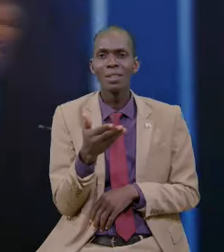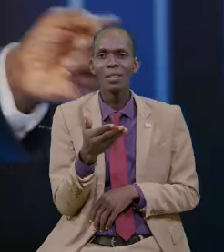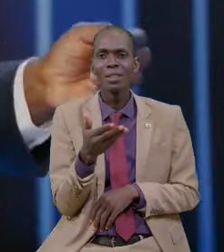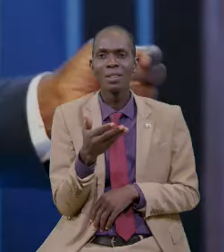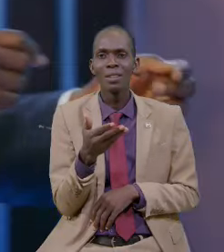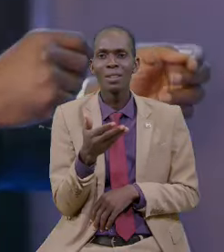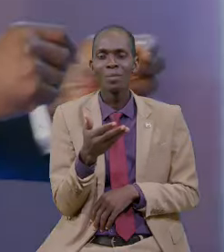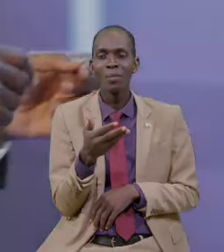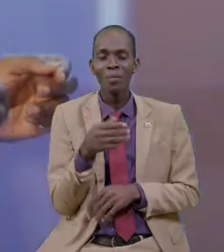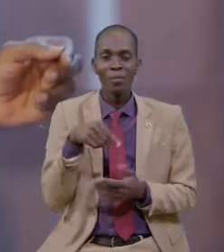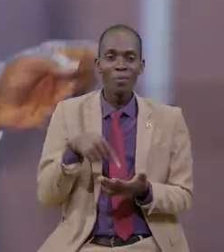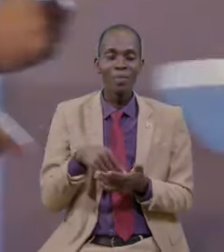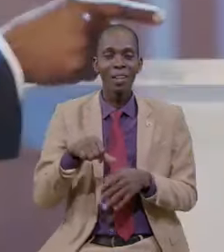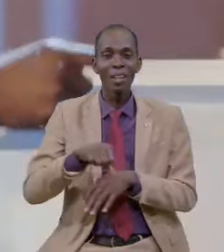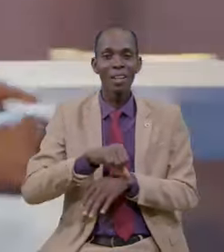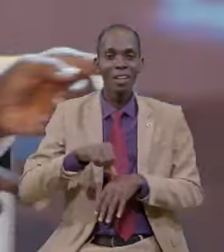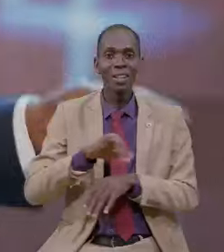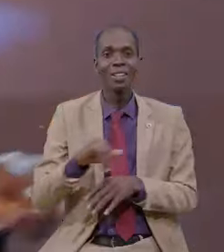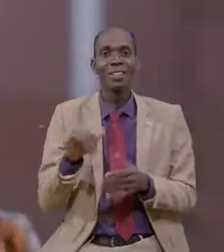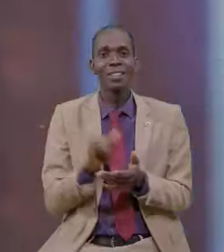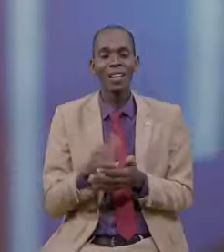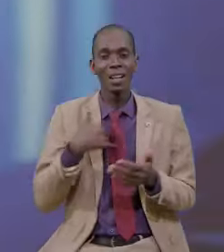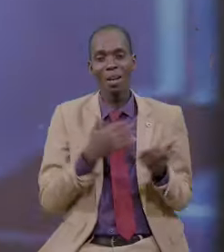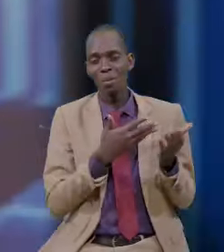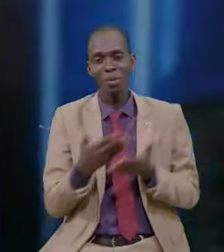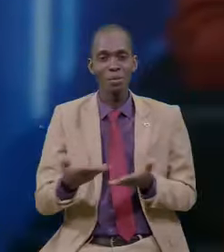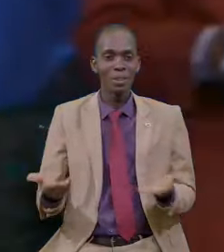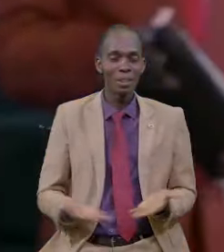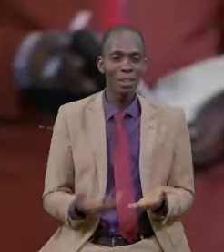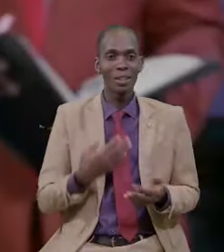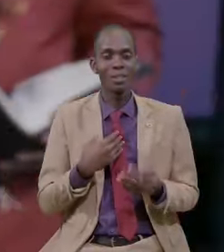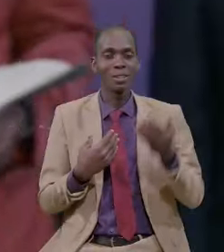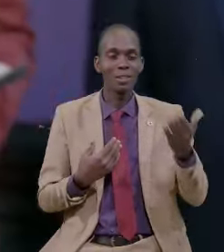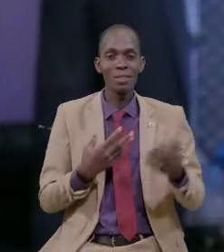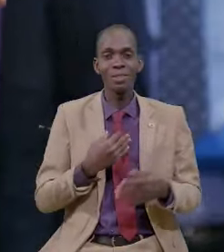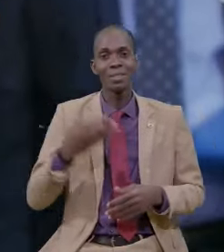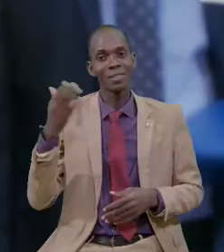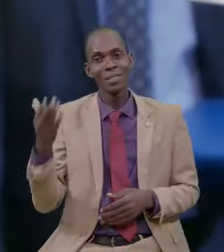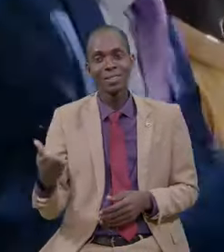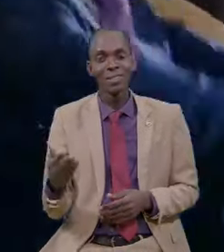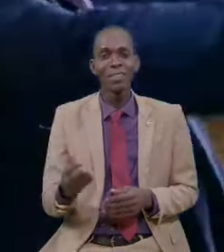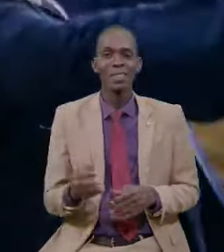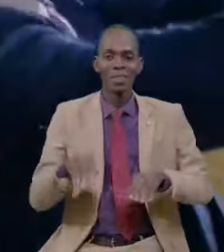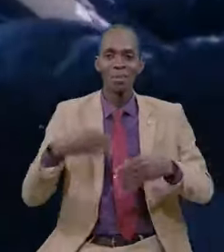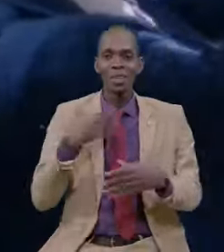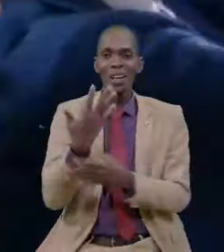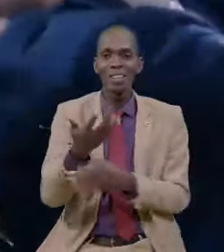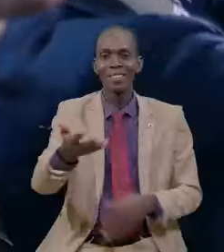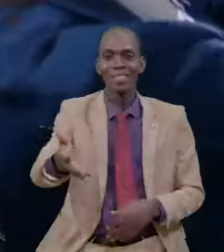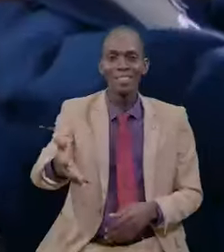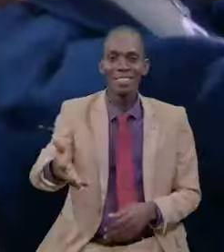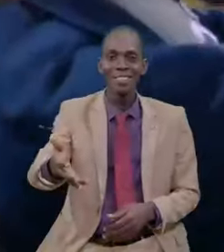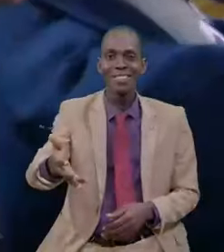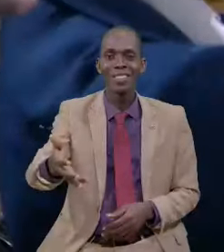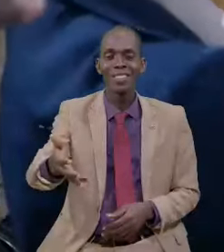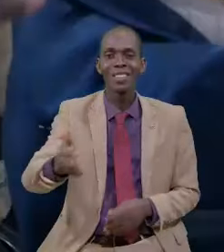This anointing that has taken me here and there and there. Give me your hand. I said,